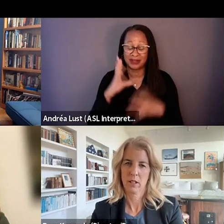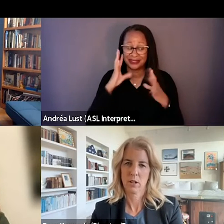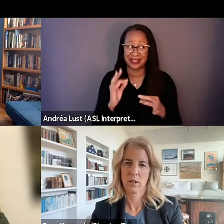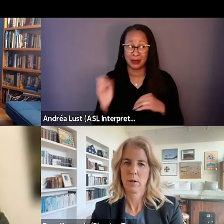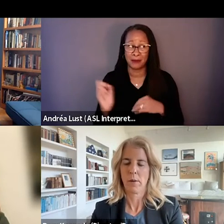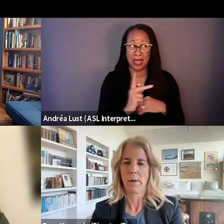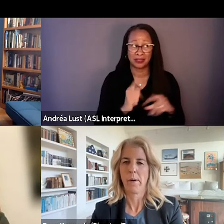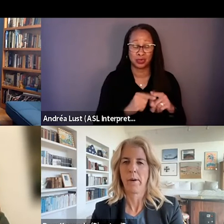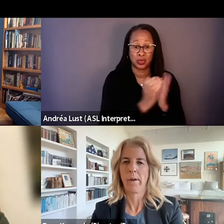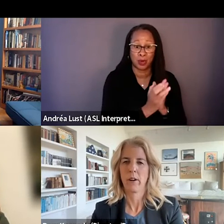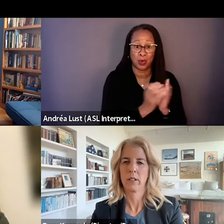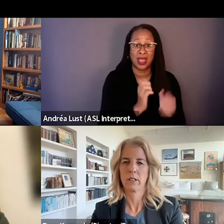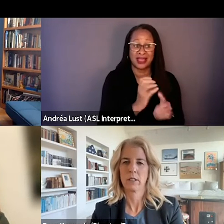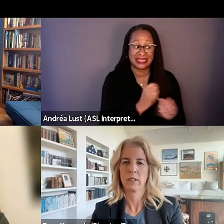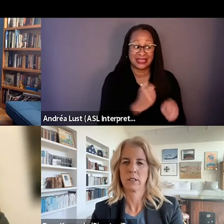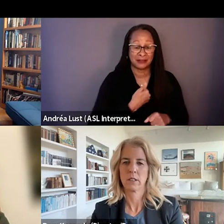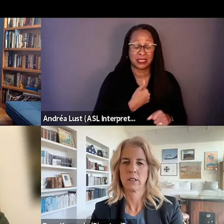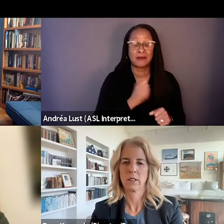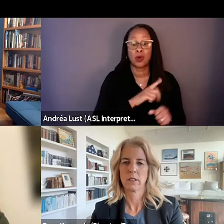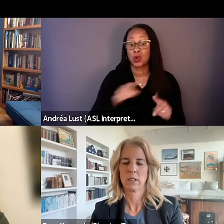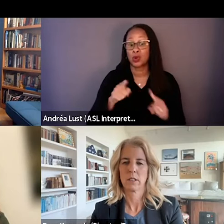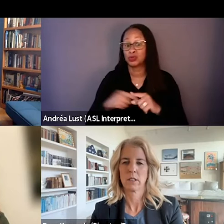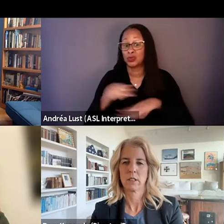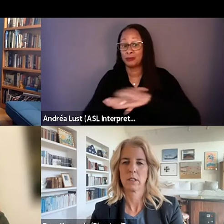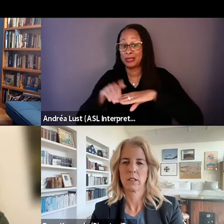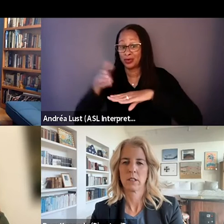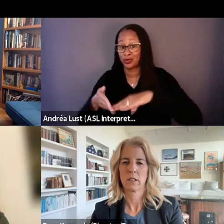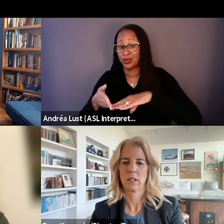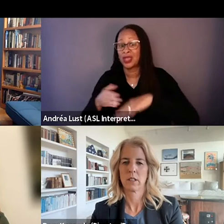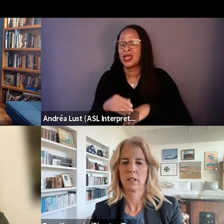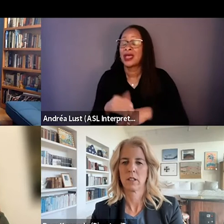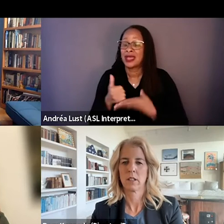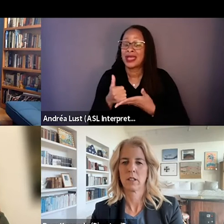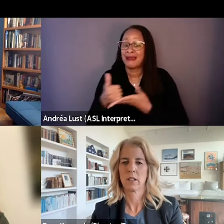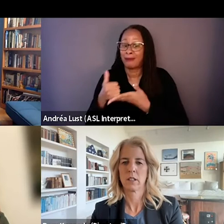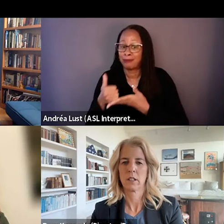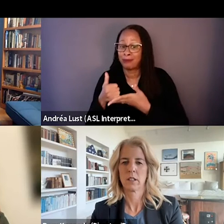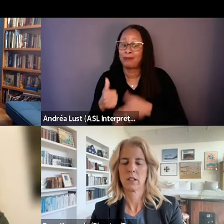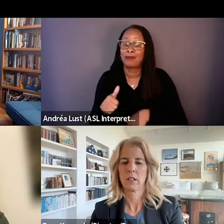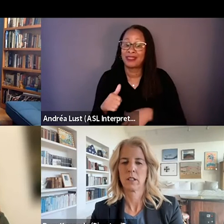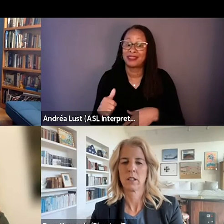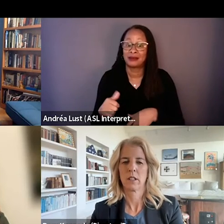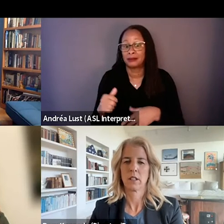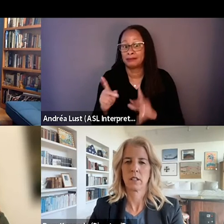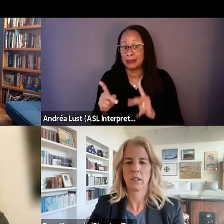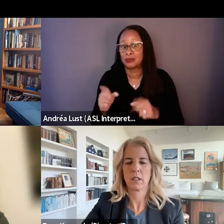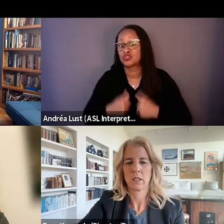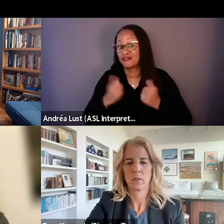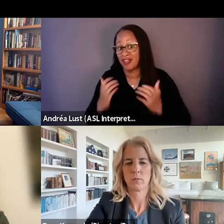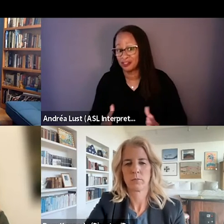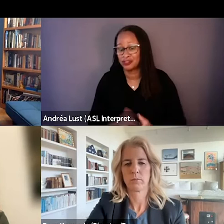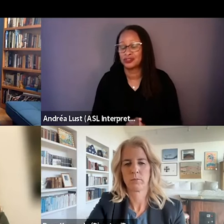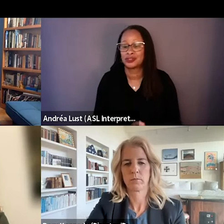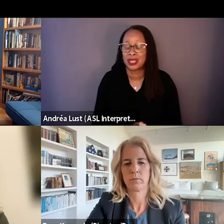the boat and save himself or he's going to go to the pier and help, you know, these victims or survivors,